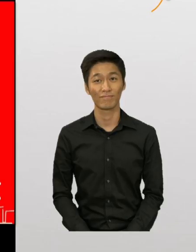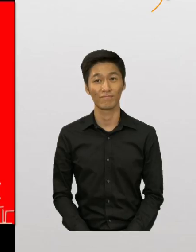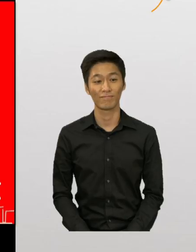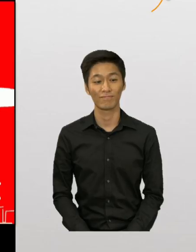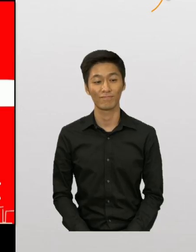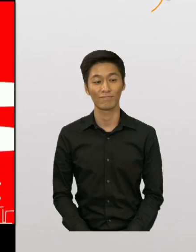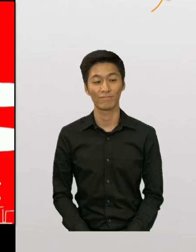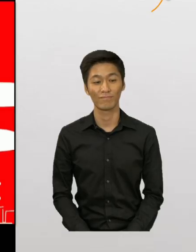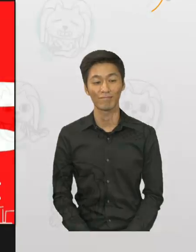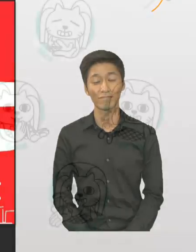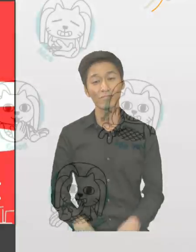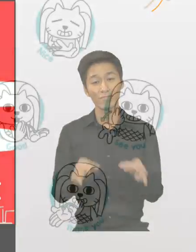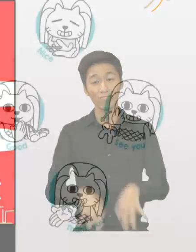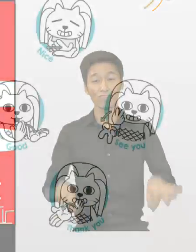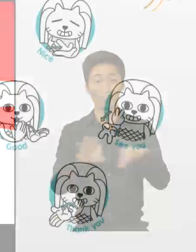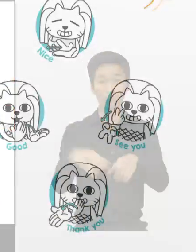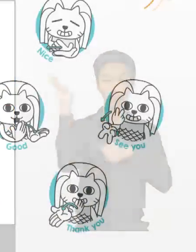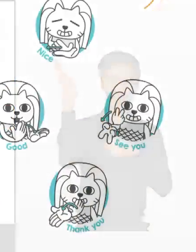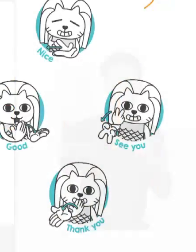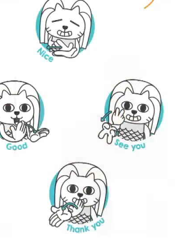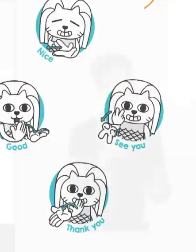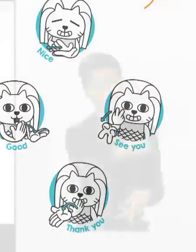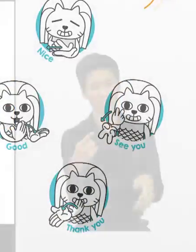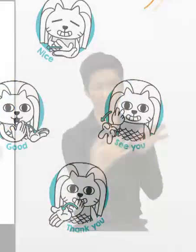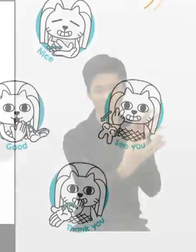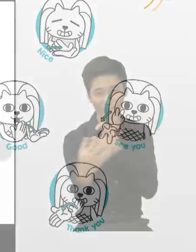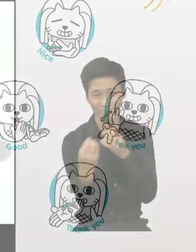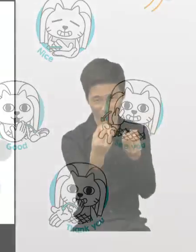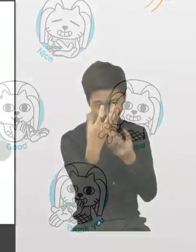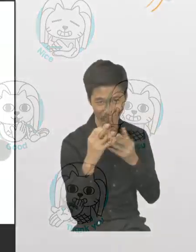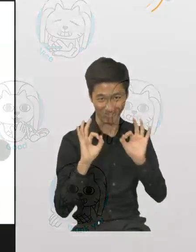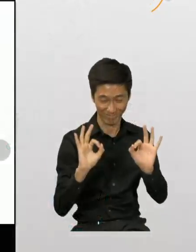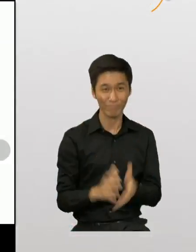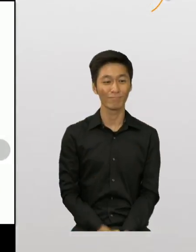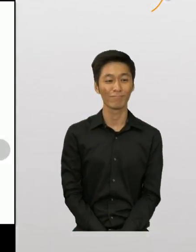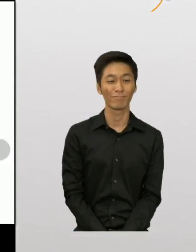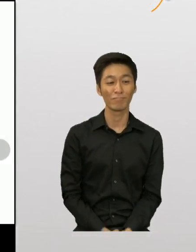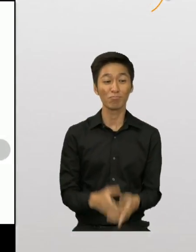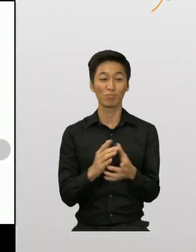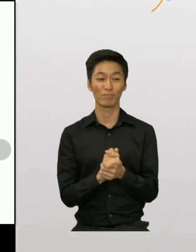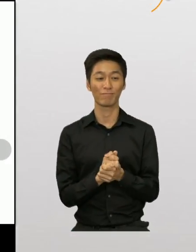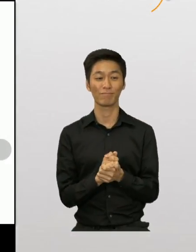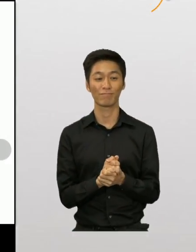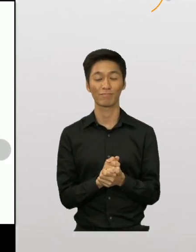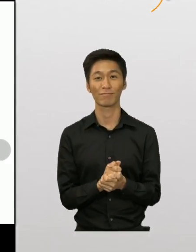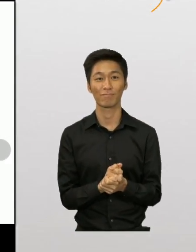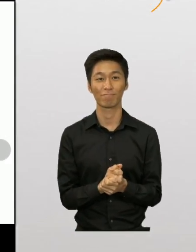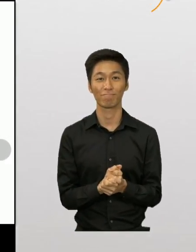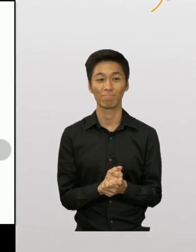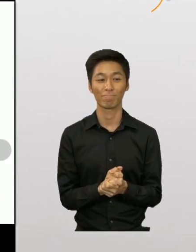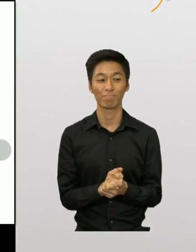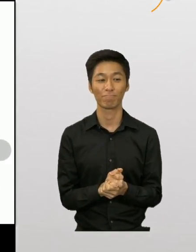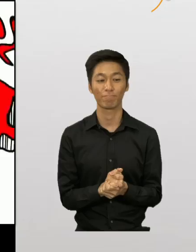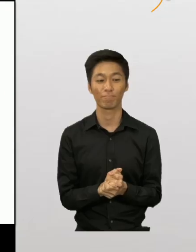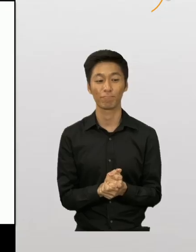your views on this year's National Day Rally speech. Here's how you can reach us. Come to our public forums on 21st August or 1st September to have